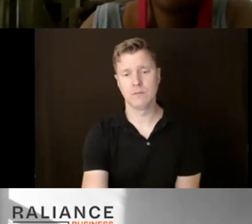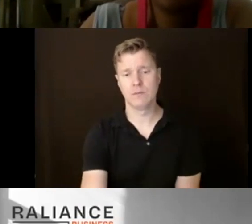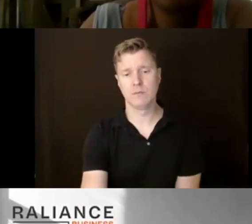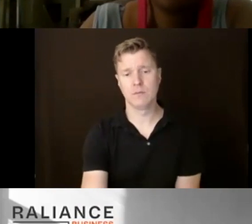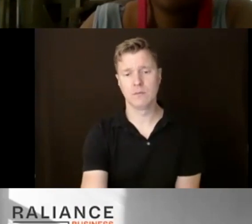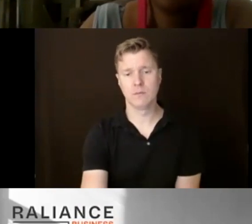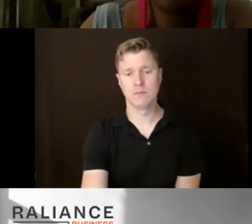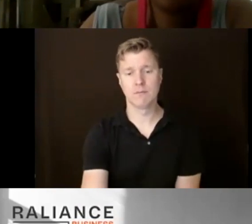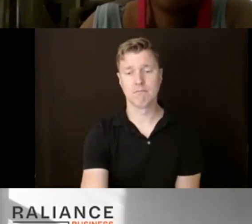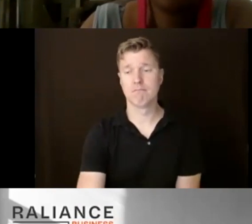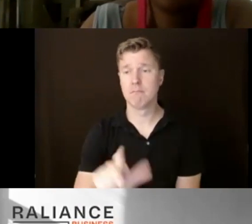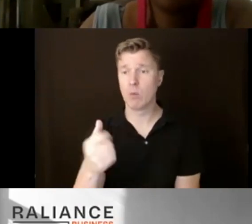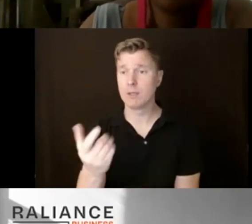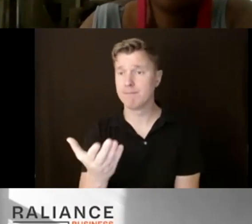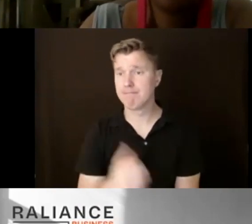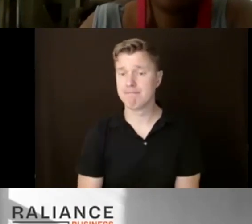Anyone else?